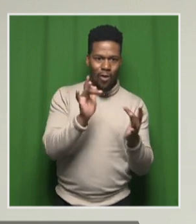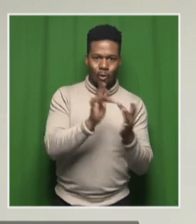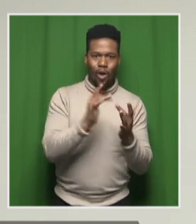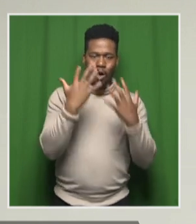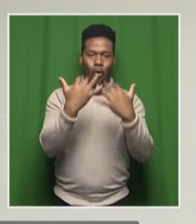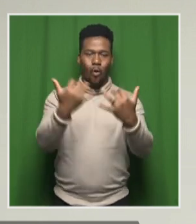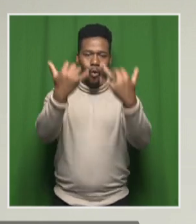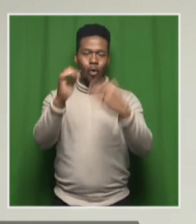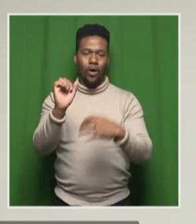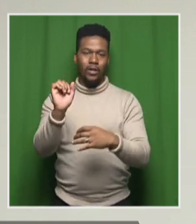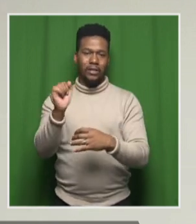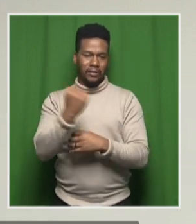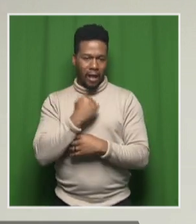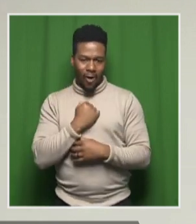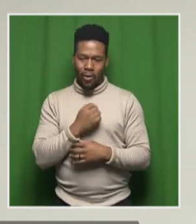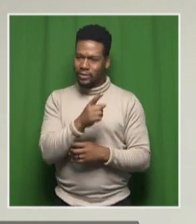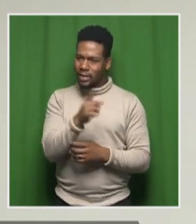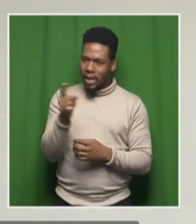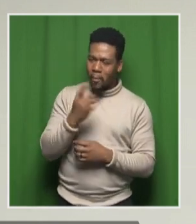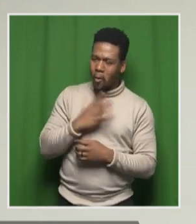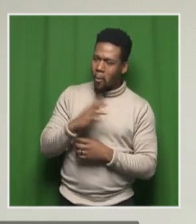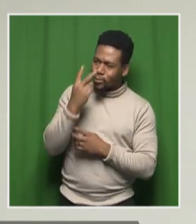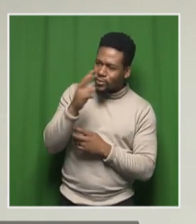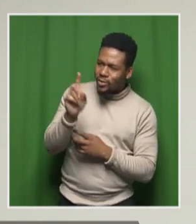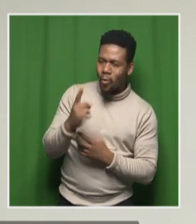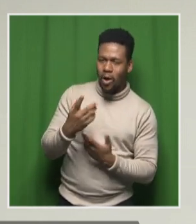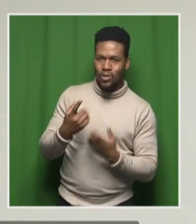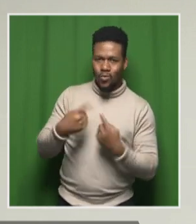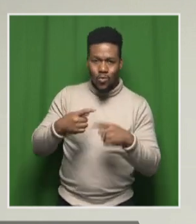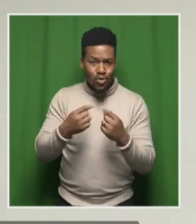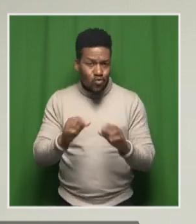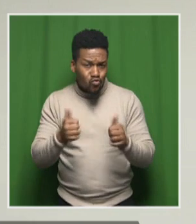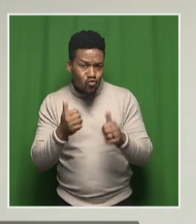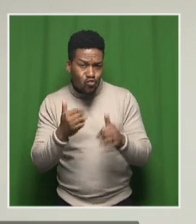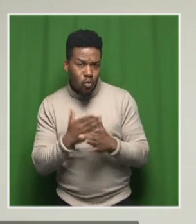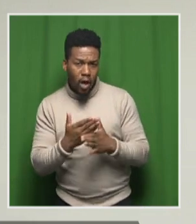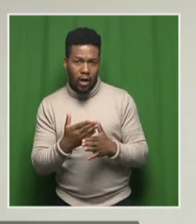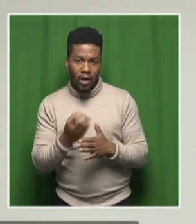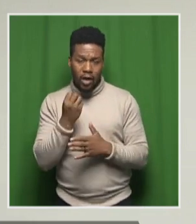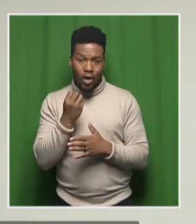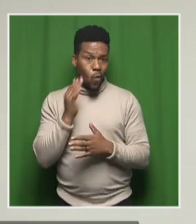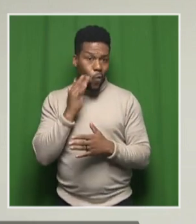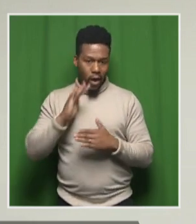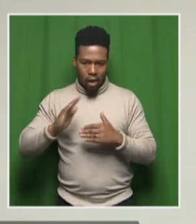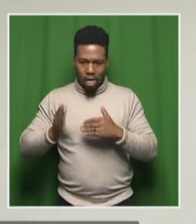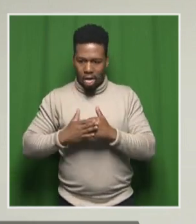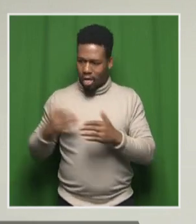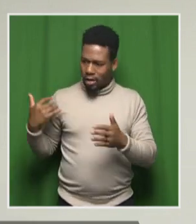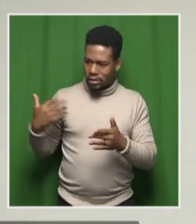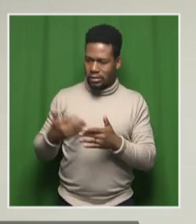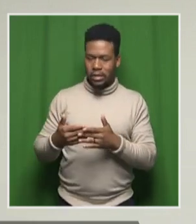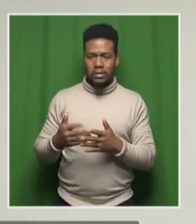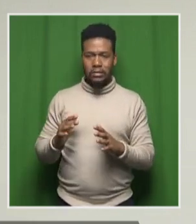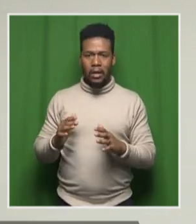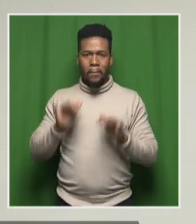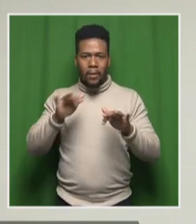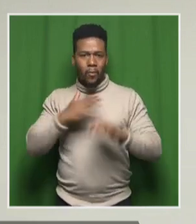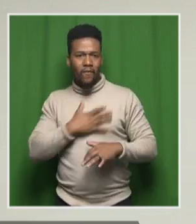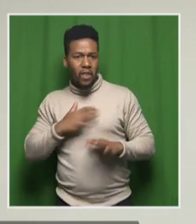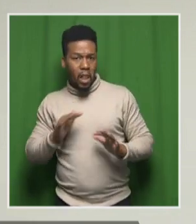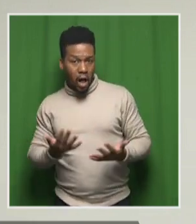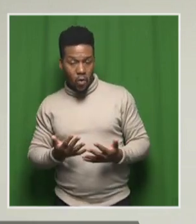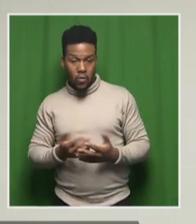see. Are we doing a good job? Are we missed when we're not there? And I'd like to tell you, Simpiwe, that on the day we lost our